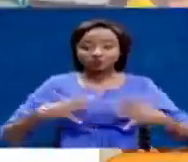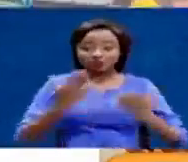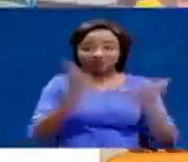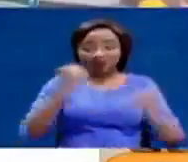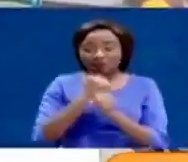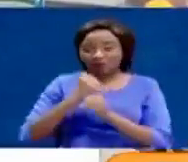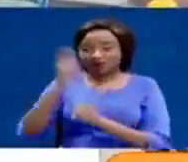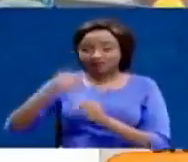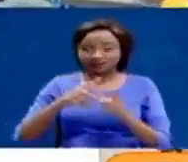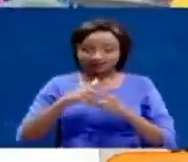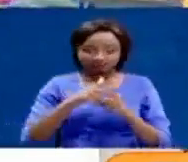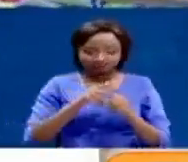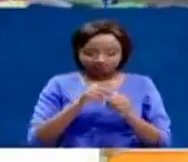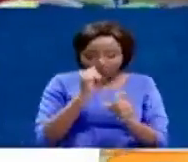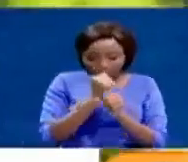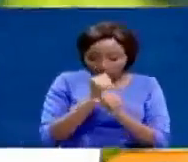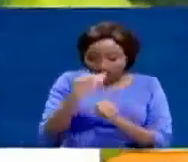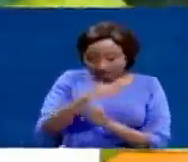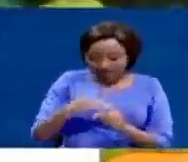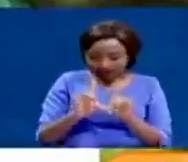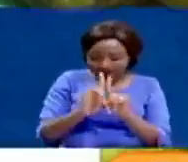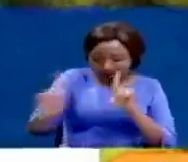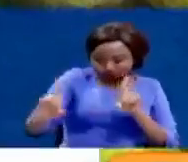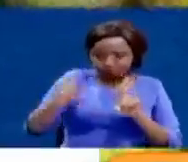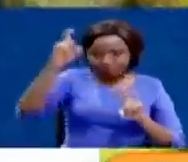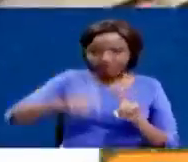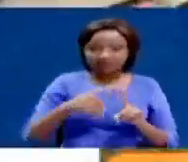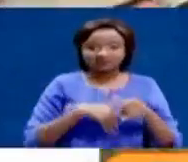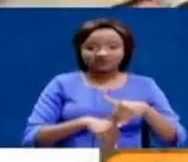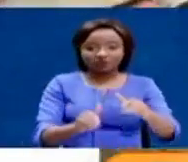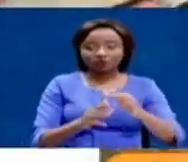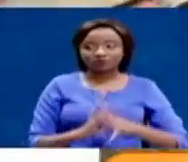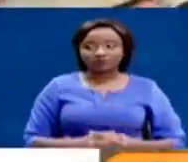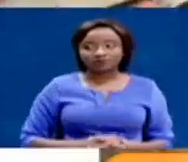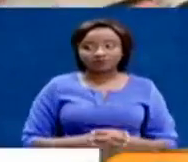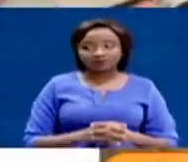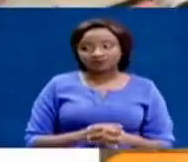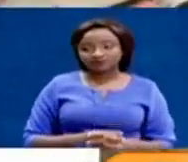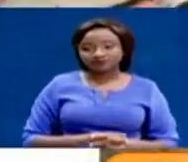their workplaces to ensure social distancing rules are maintained.